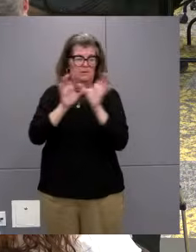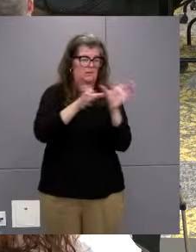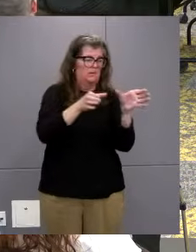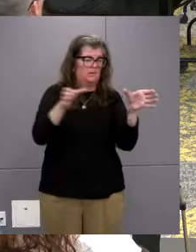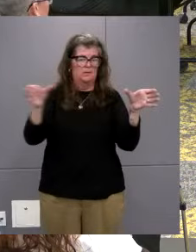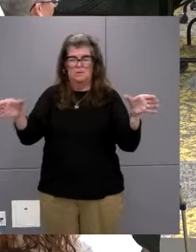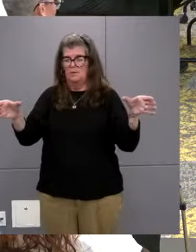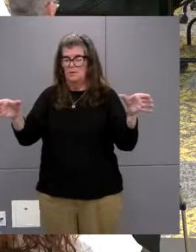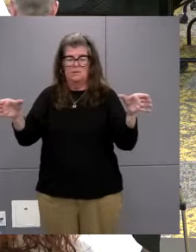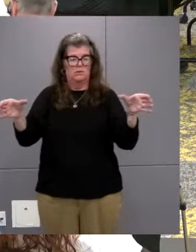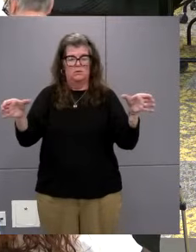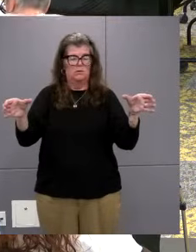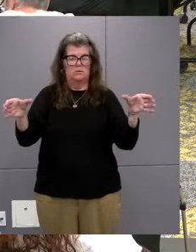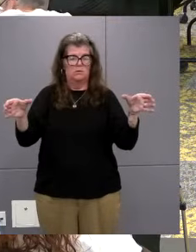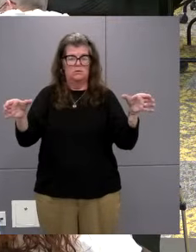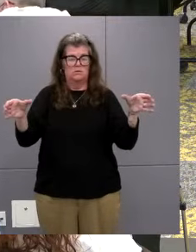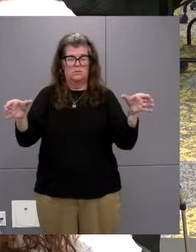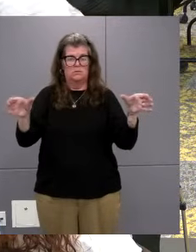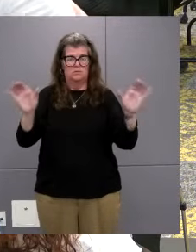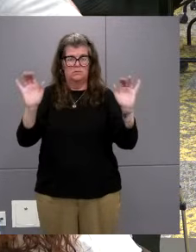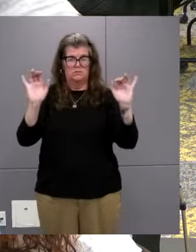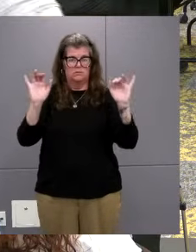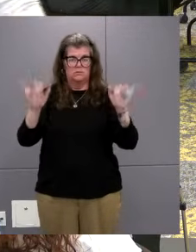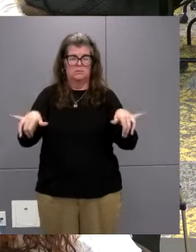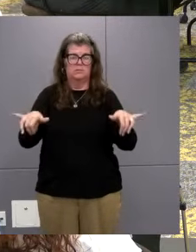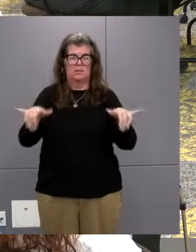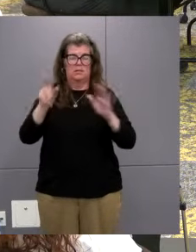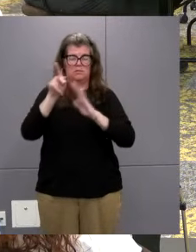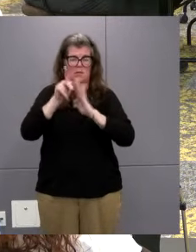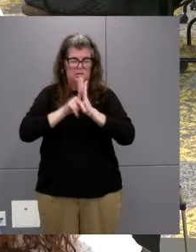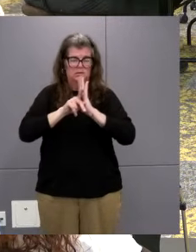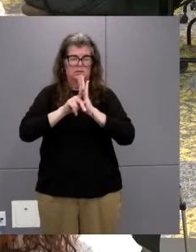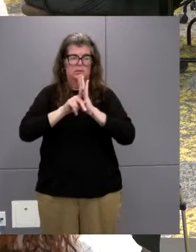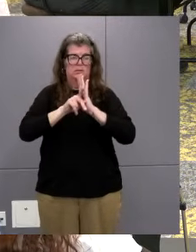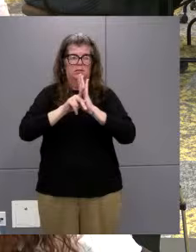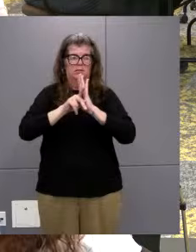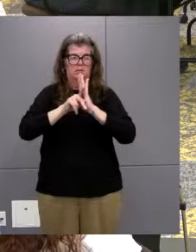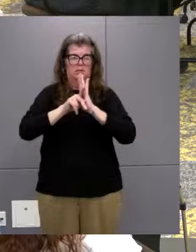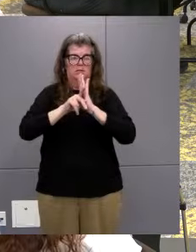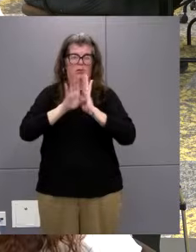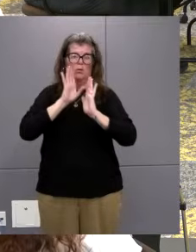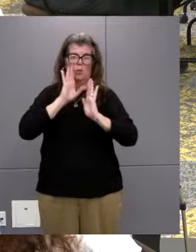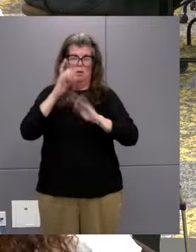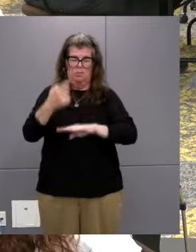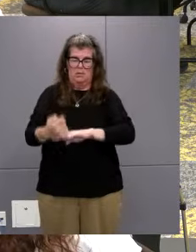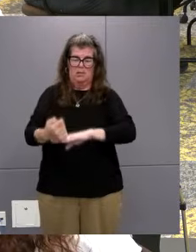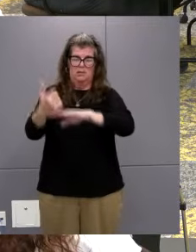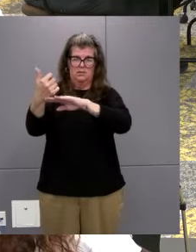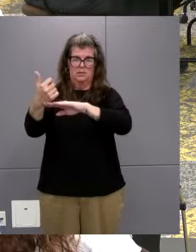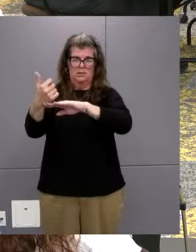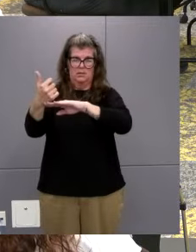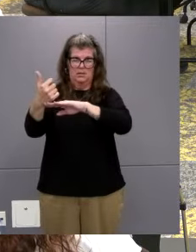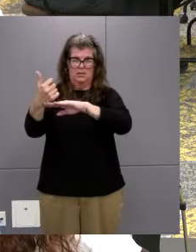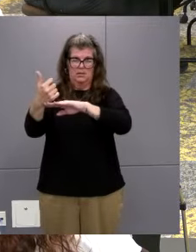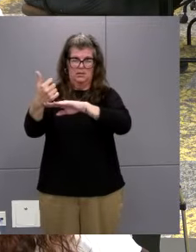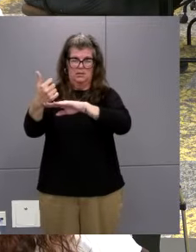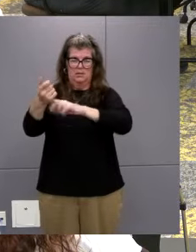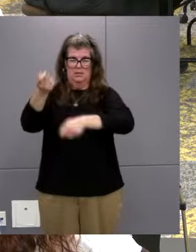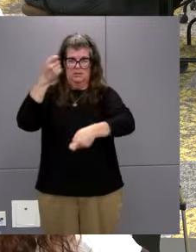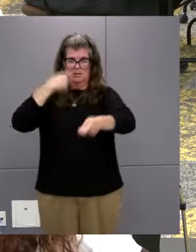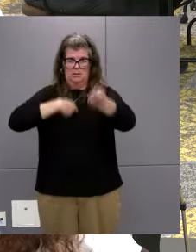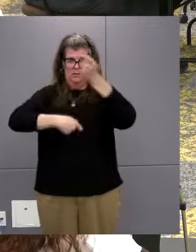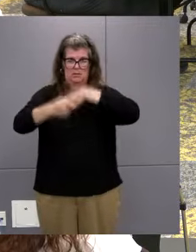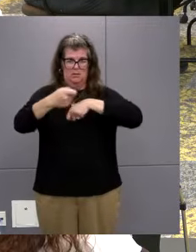Committee. Those full policies, the entire policy would be deleted in favor of